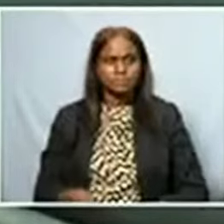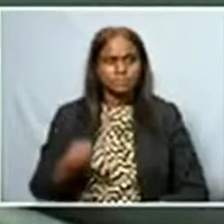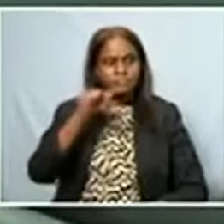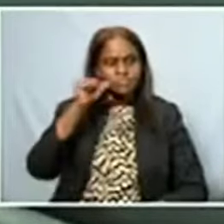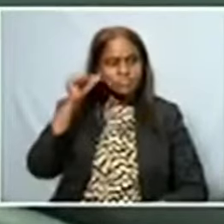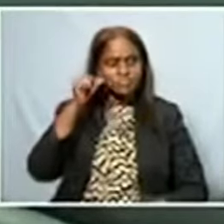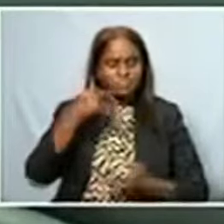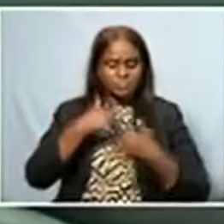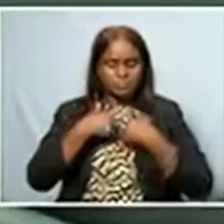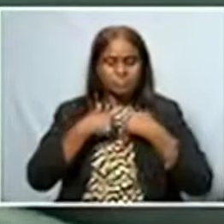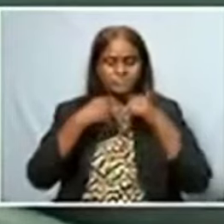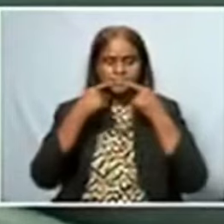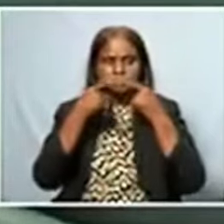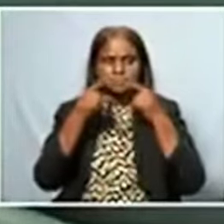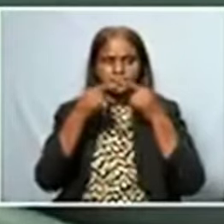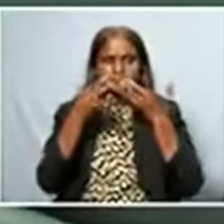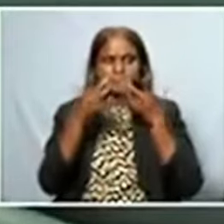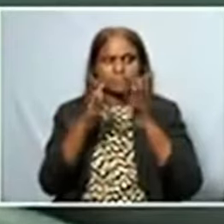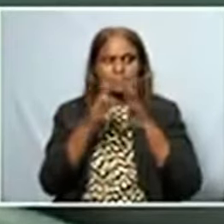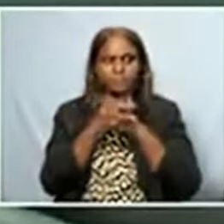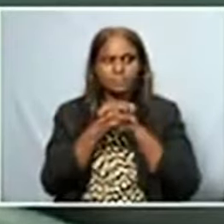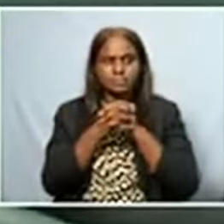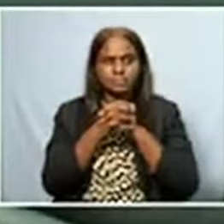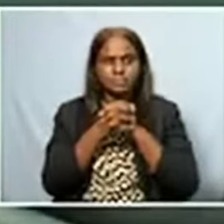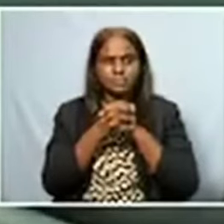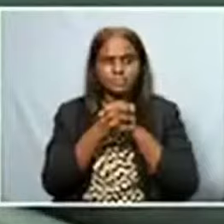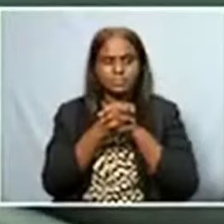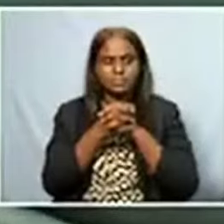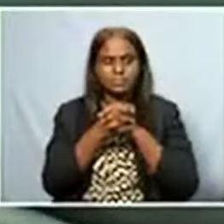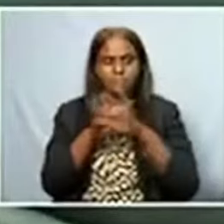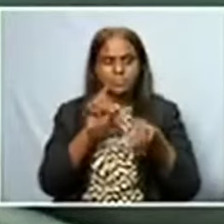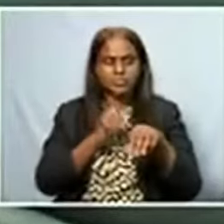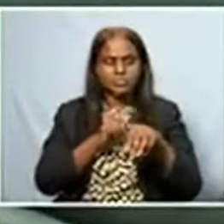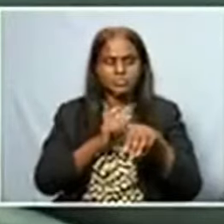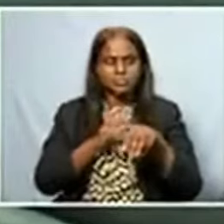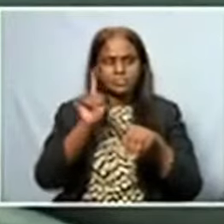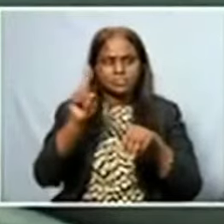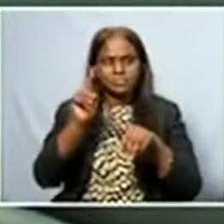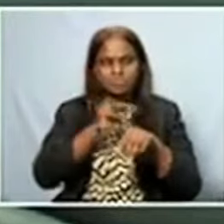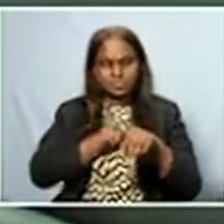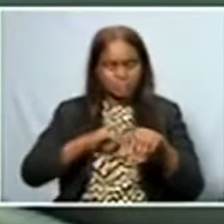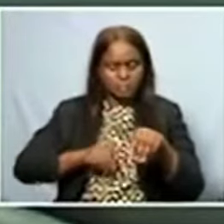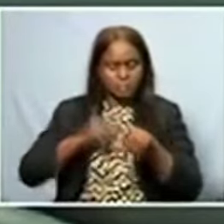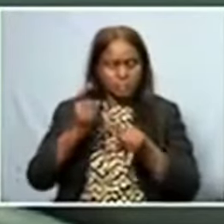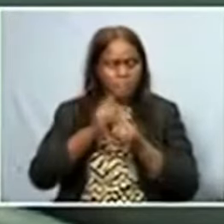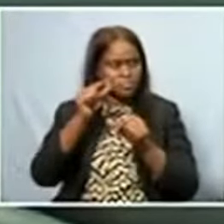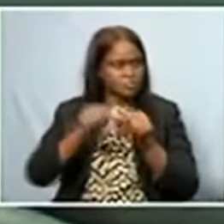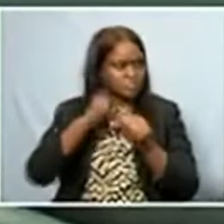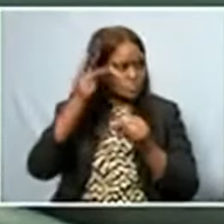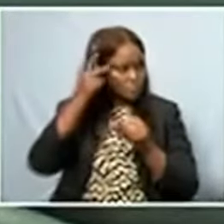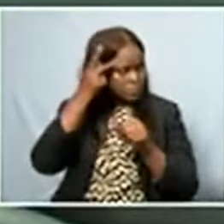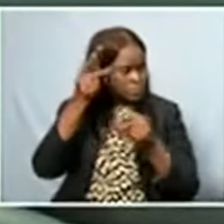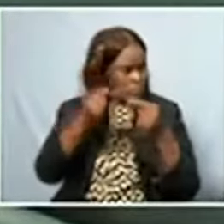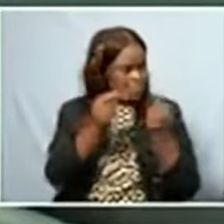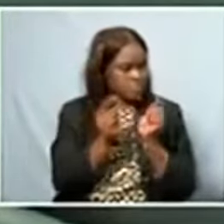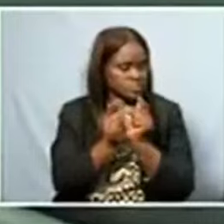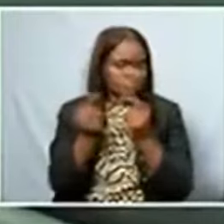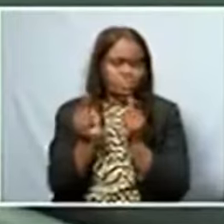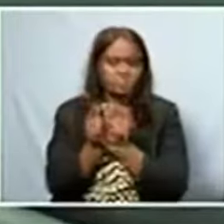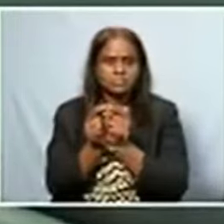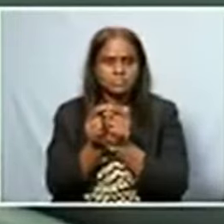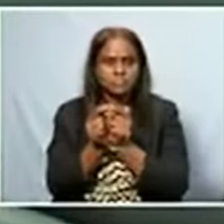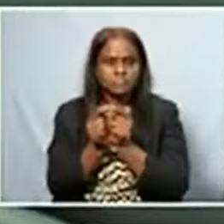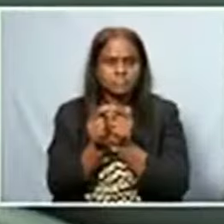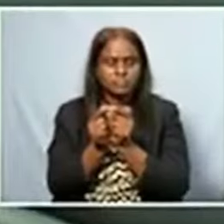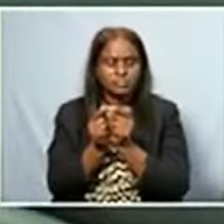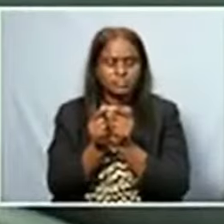an announcement that at this stage is one member from each political grouping. So